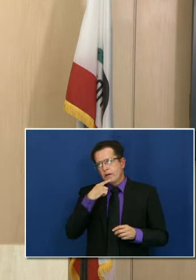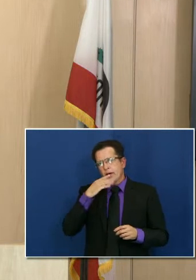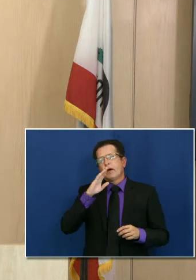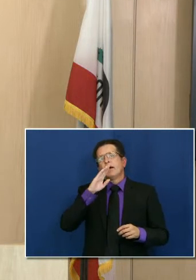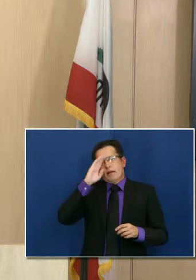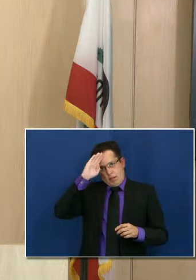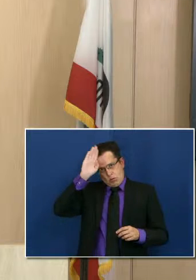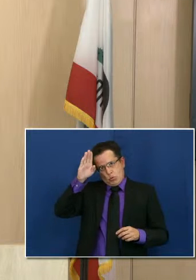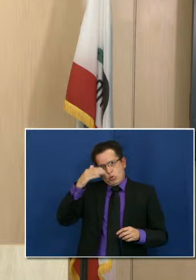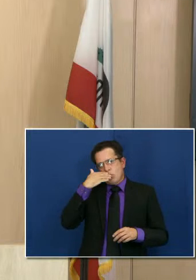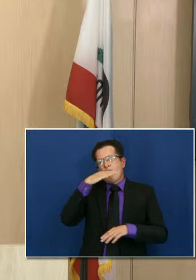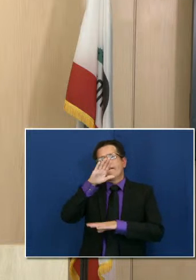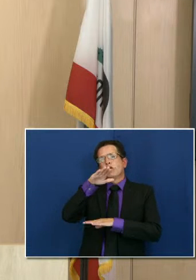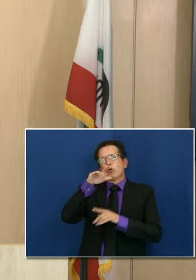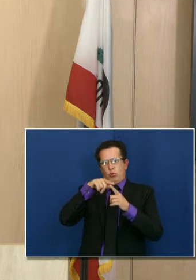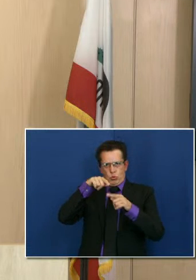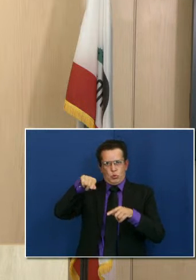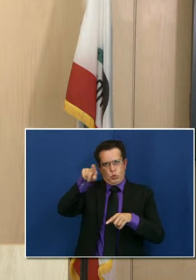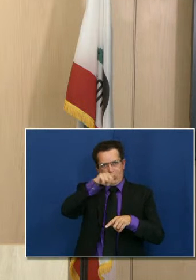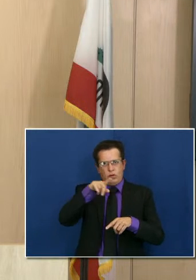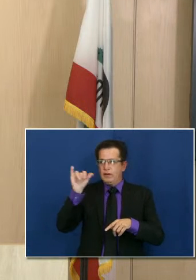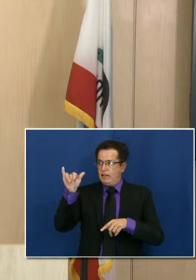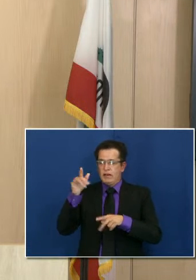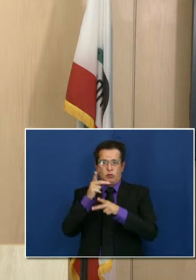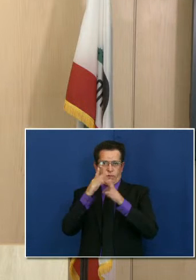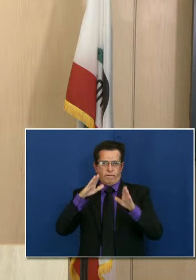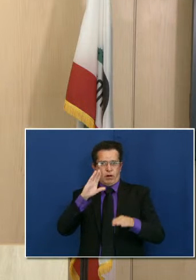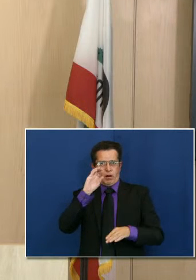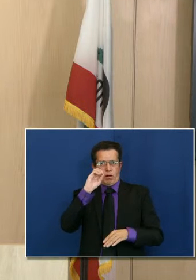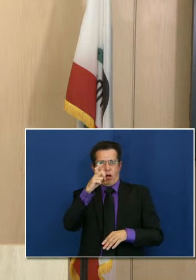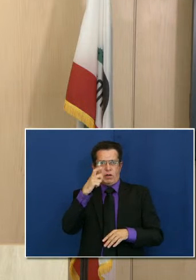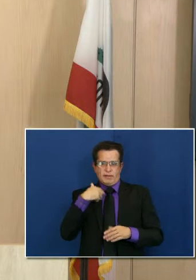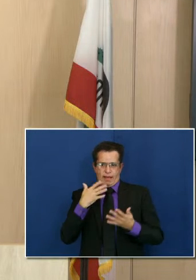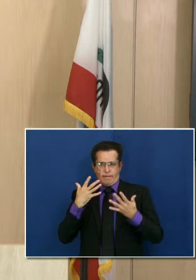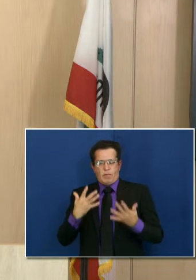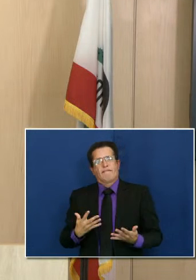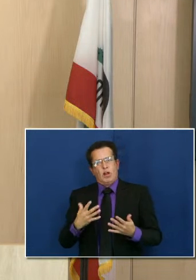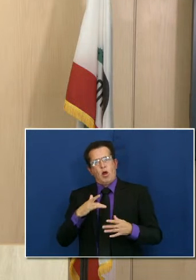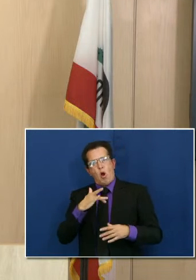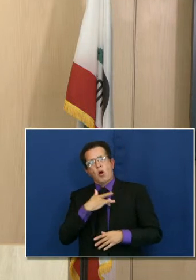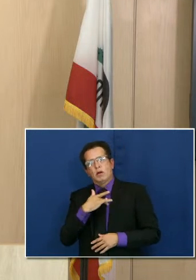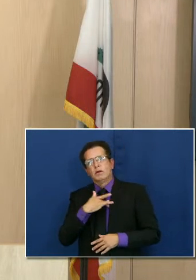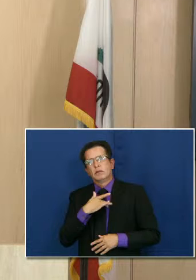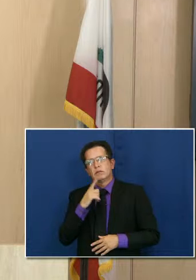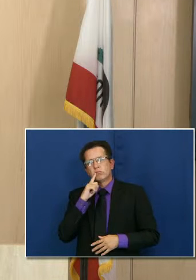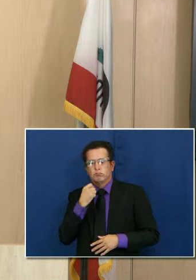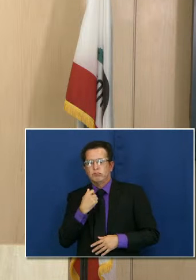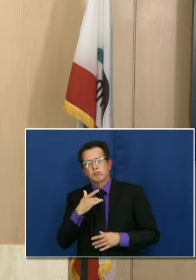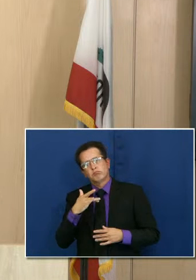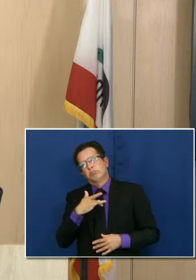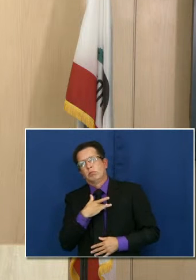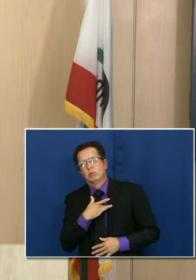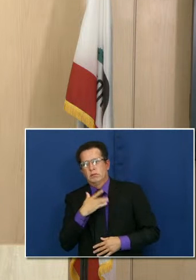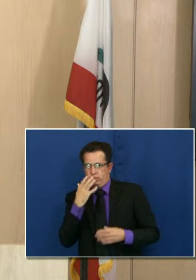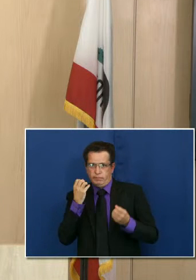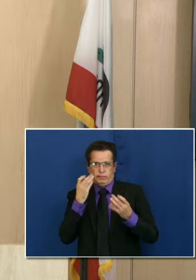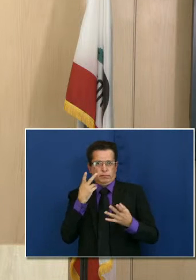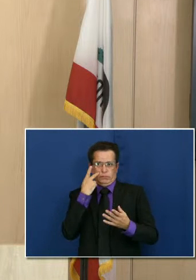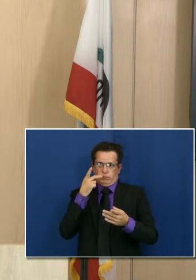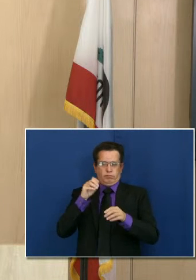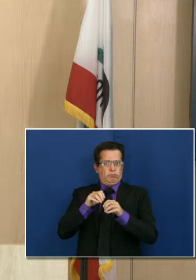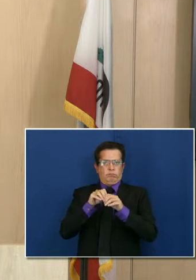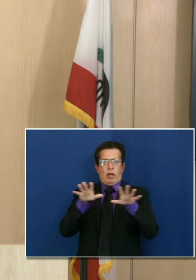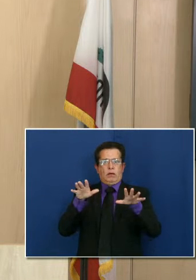Thank you, and good afternoon. As Supervisor Cox mentioned, we join you today with a heavy heart. The significant increase in